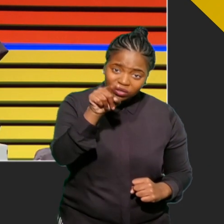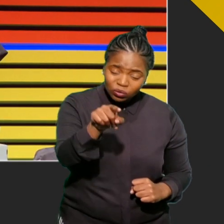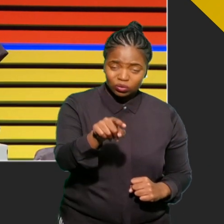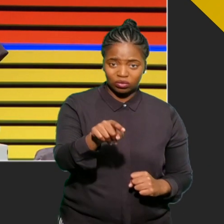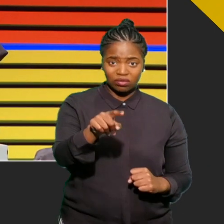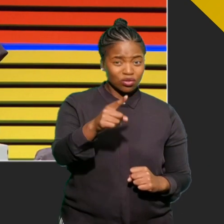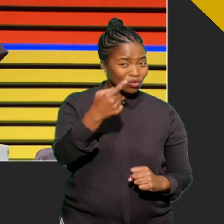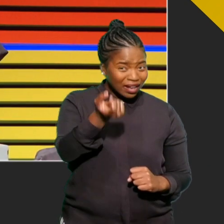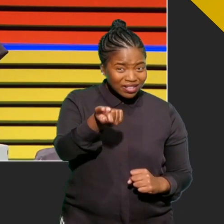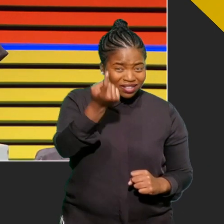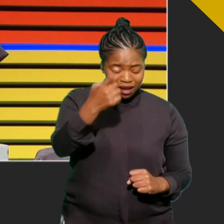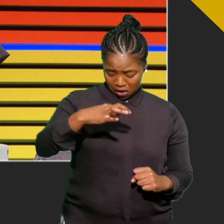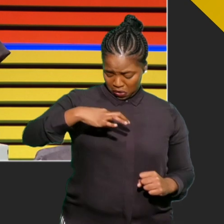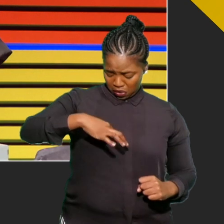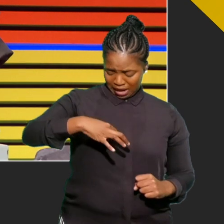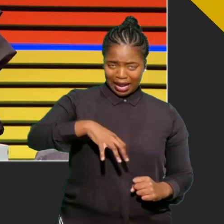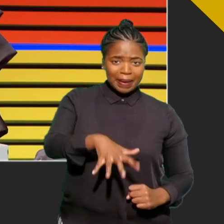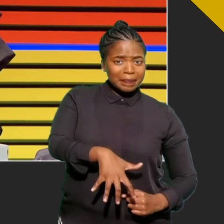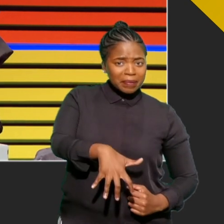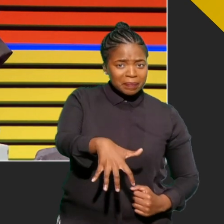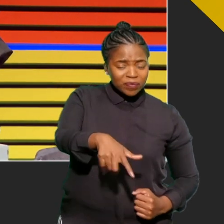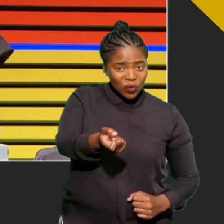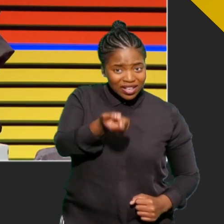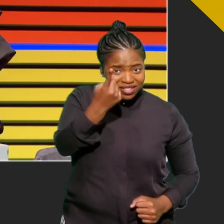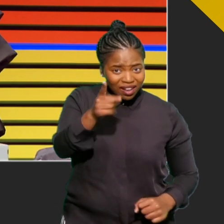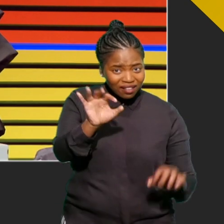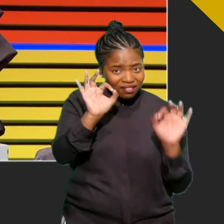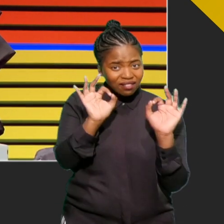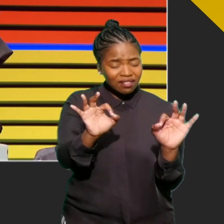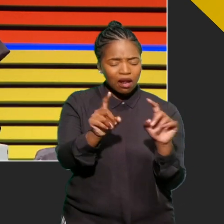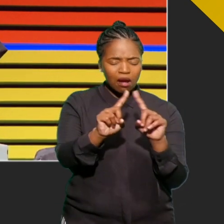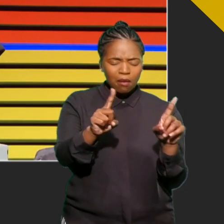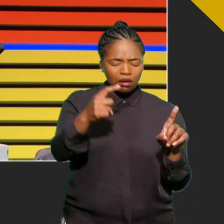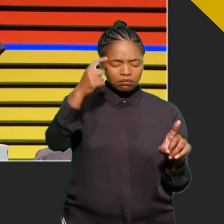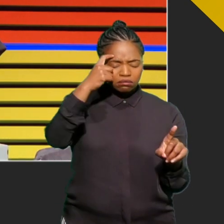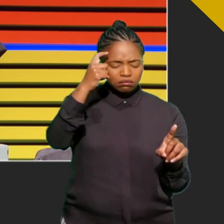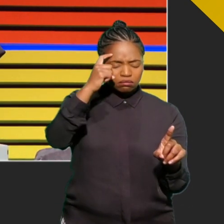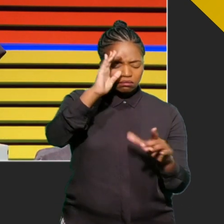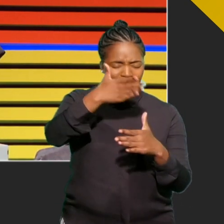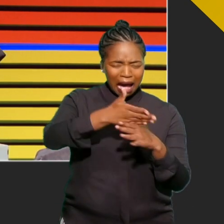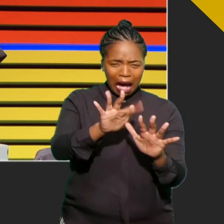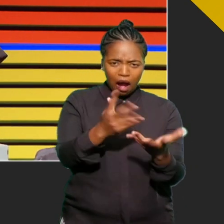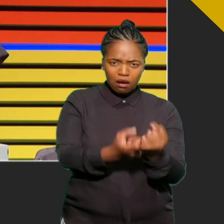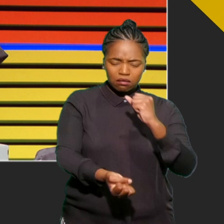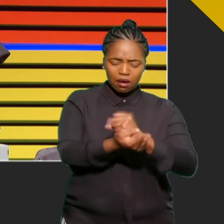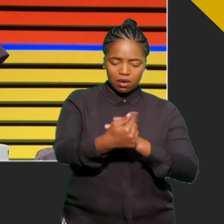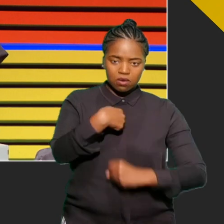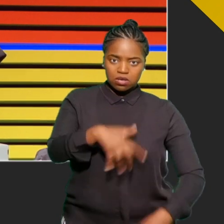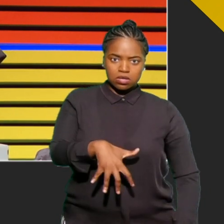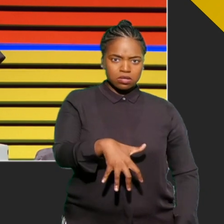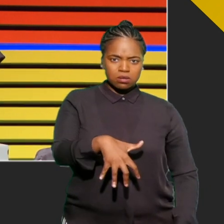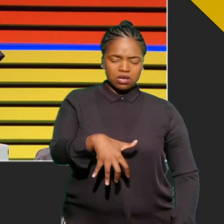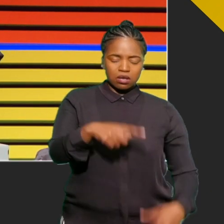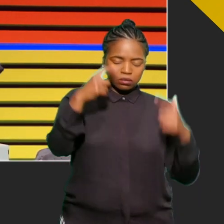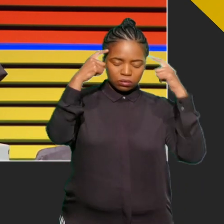do you actually understand not only just this high mortality rate, but also the psychological effect that a teenage pregnancy can have on